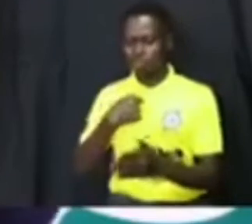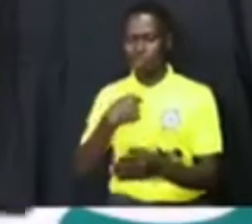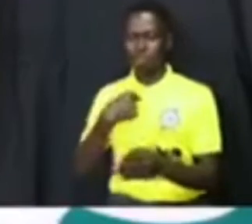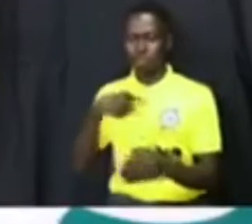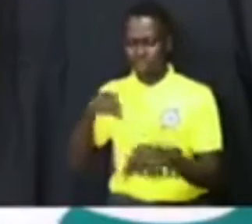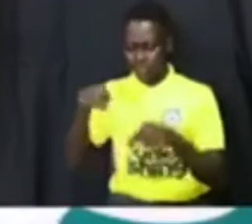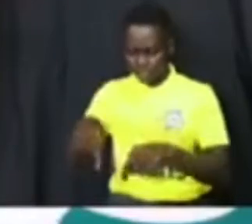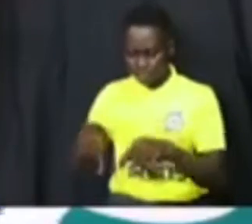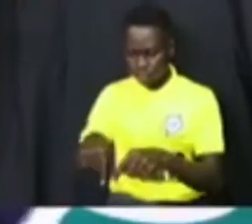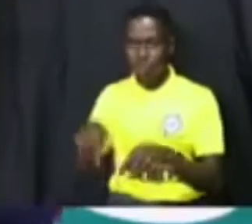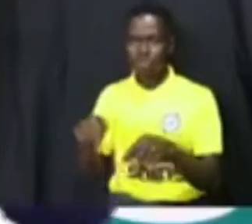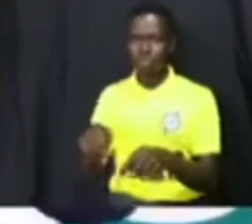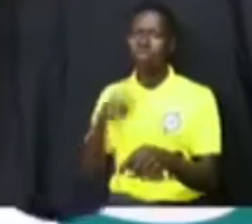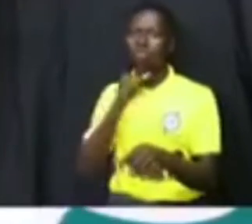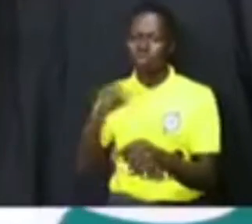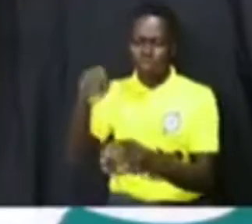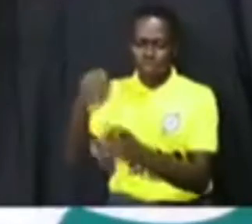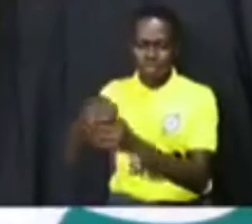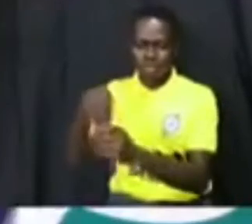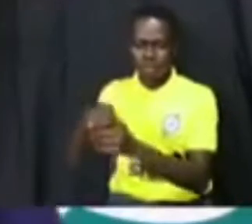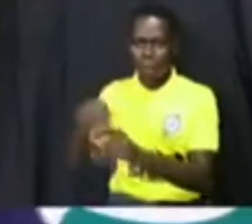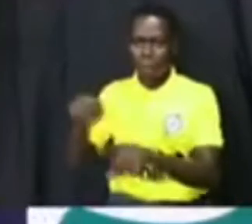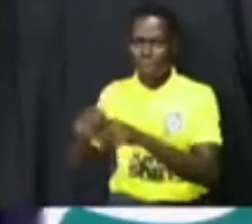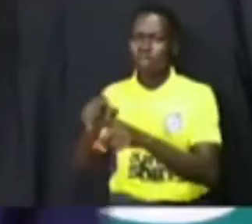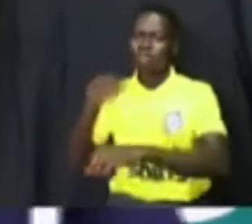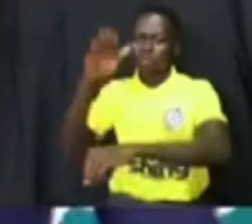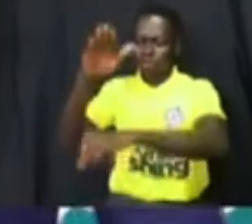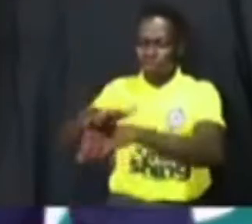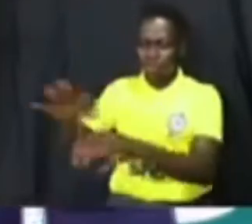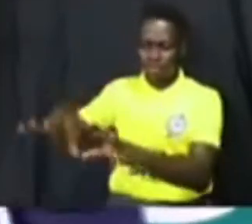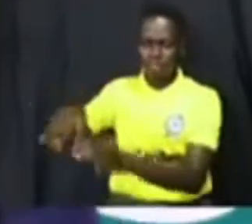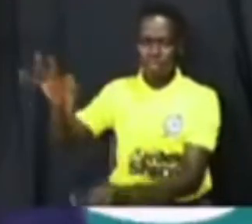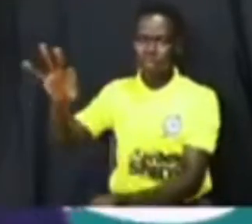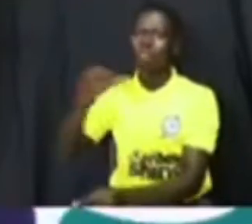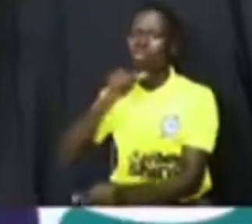the within, but the upon.